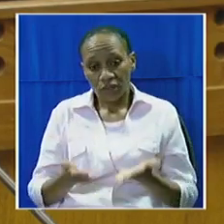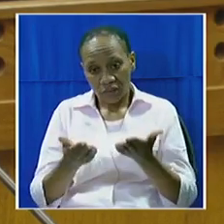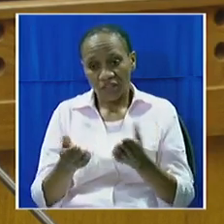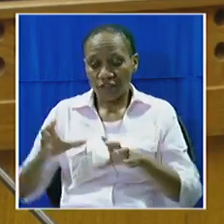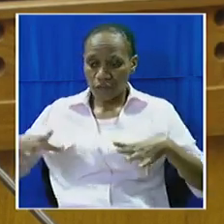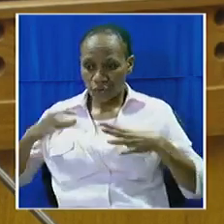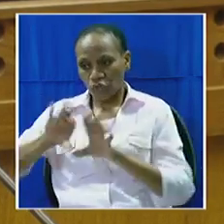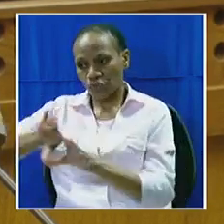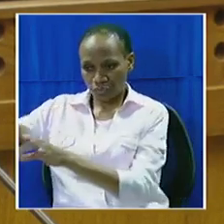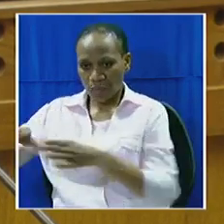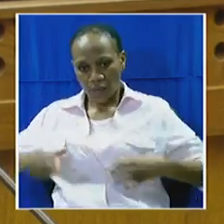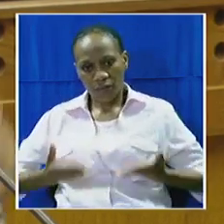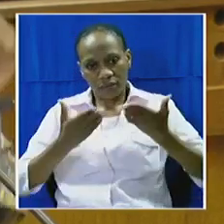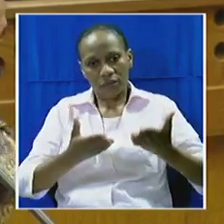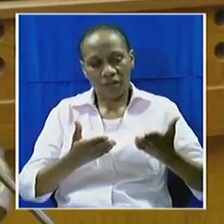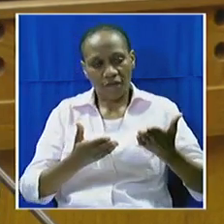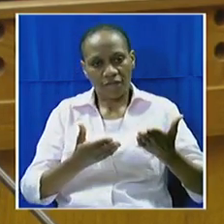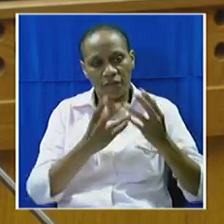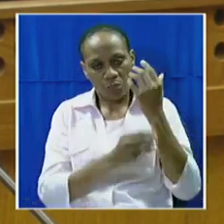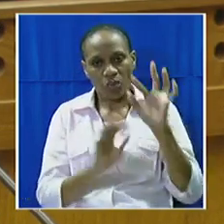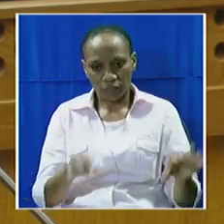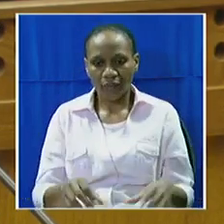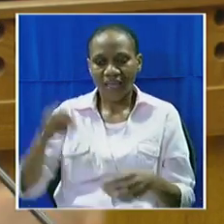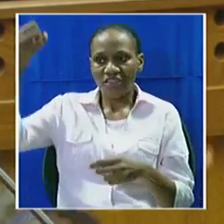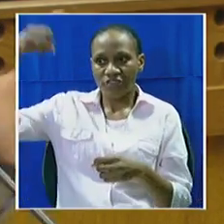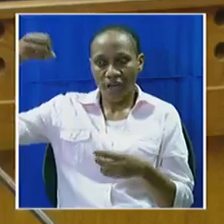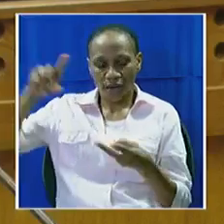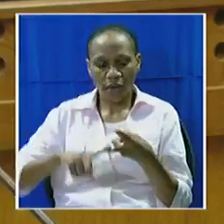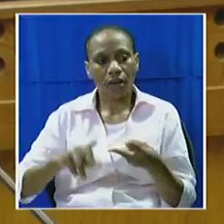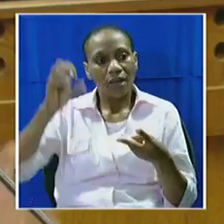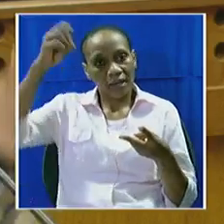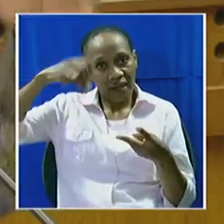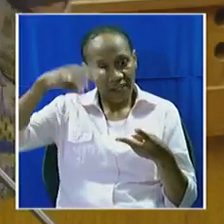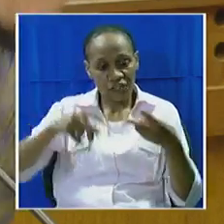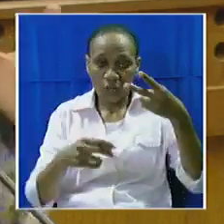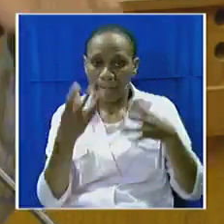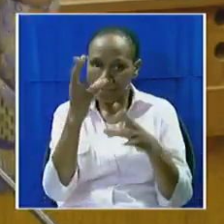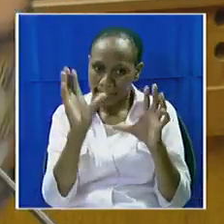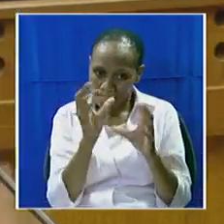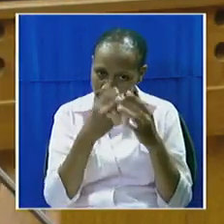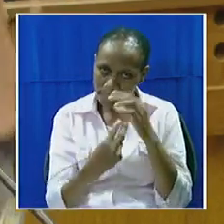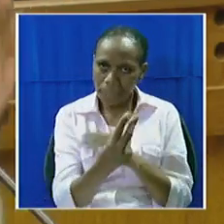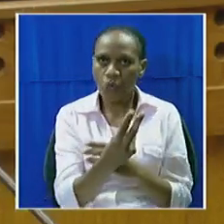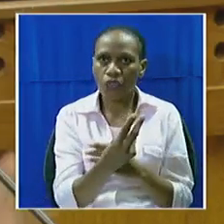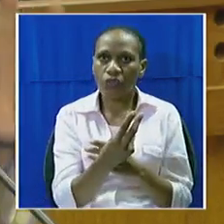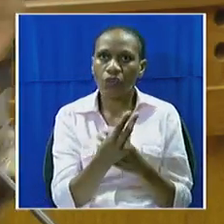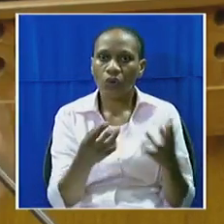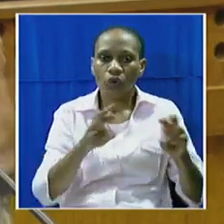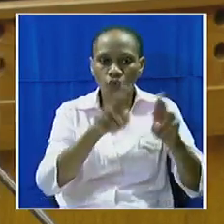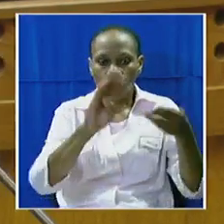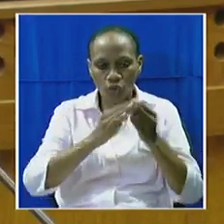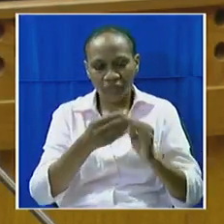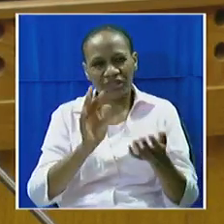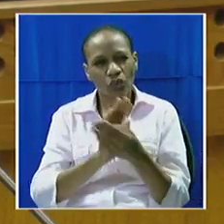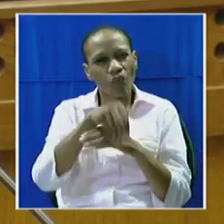the poor. In Khayelitsha and Nyanga combined with the wards, more than